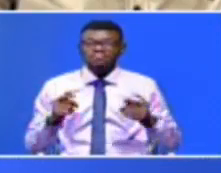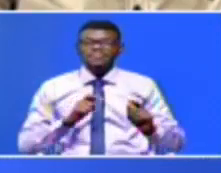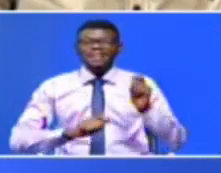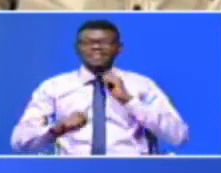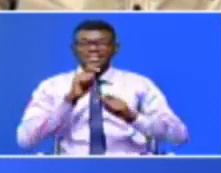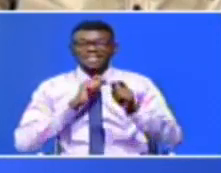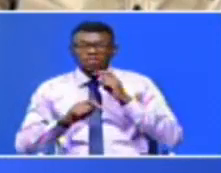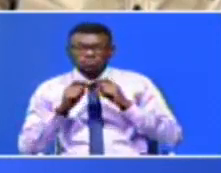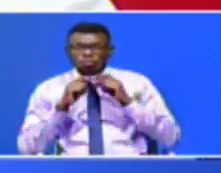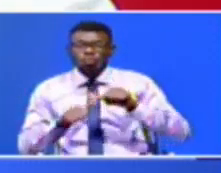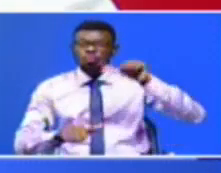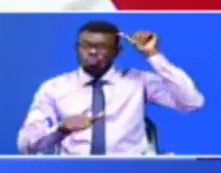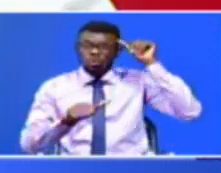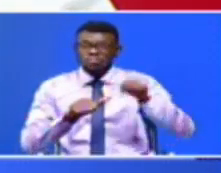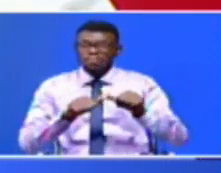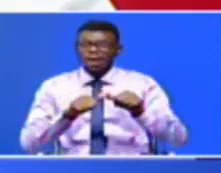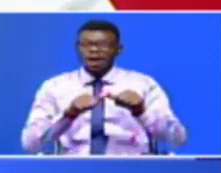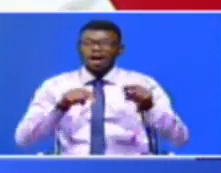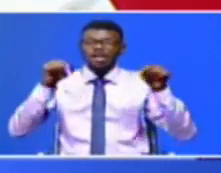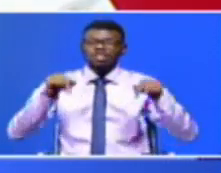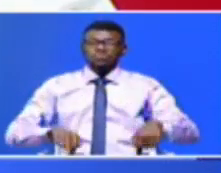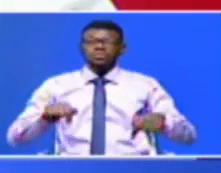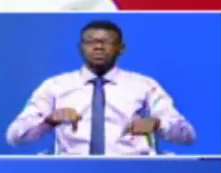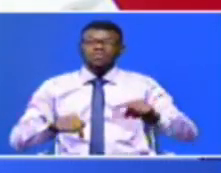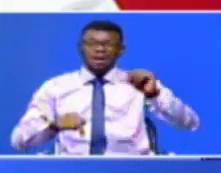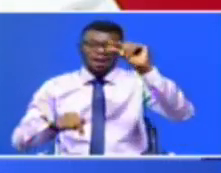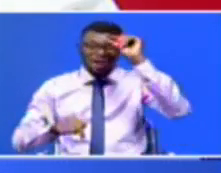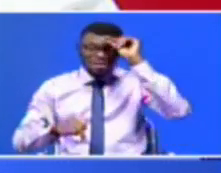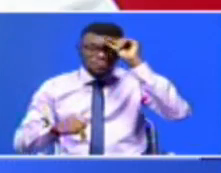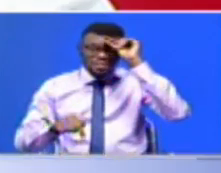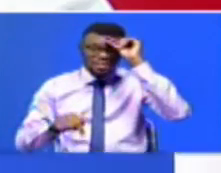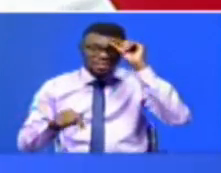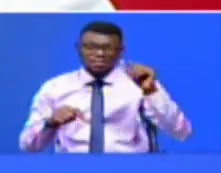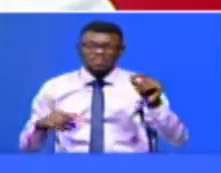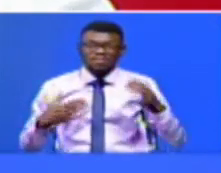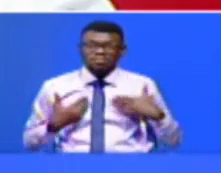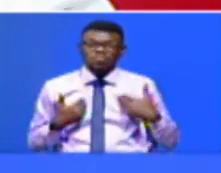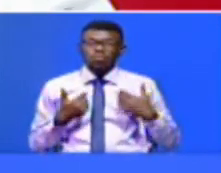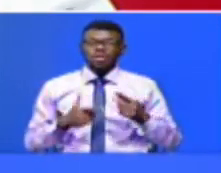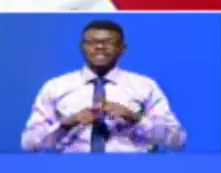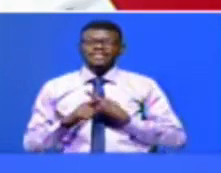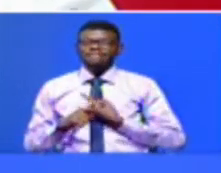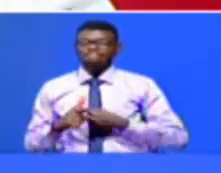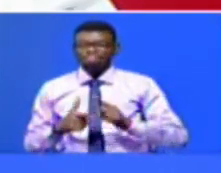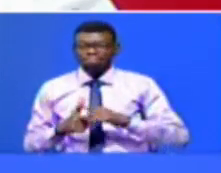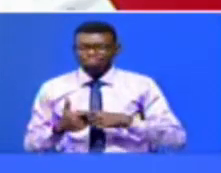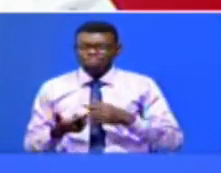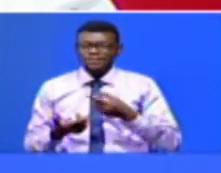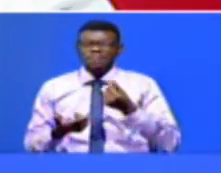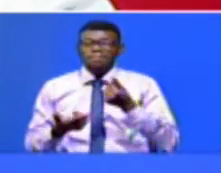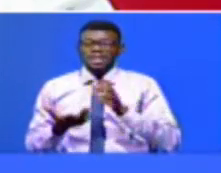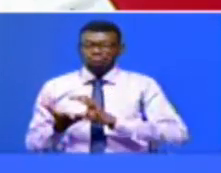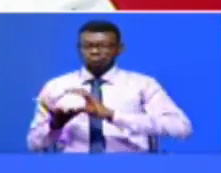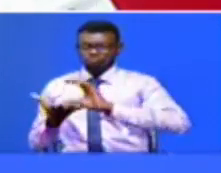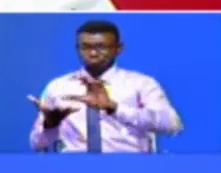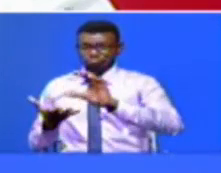to reflect on the day. The government has actually given persons with albinism a kitty of 100